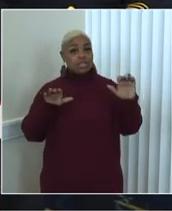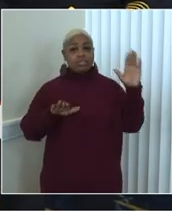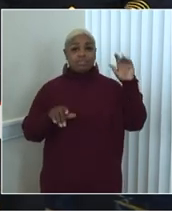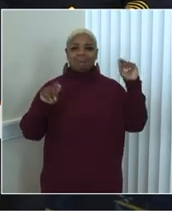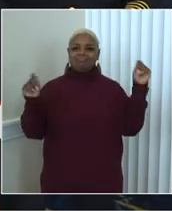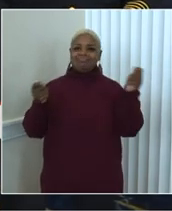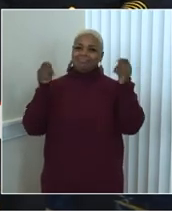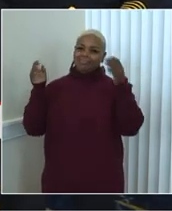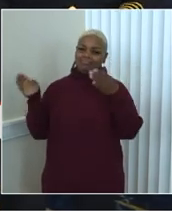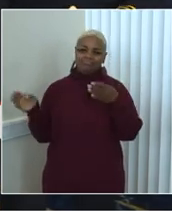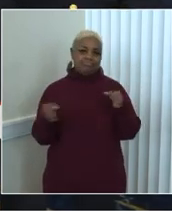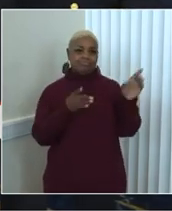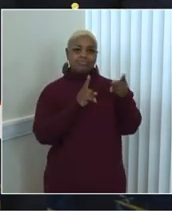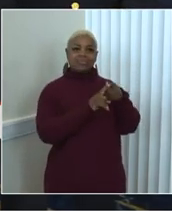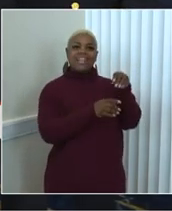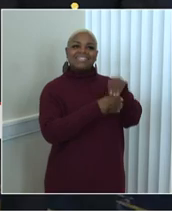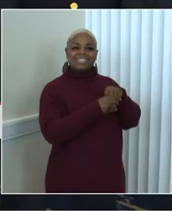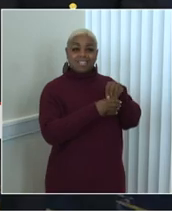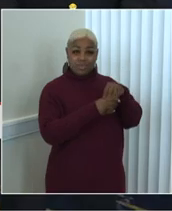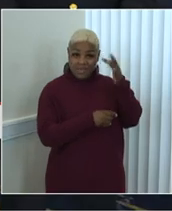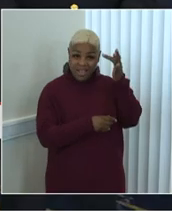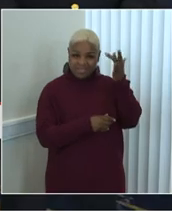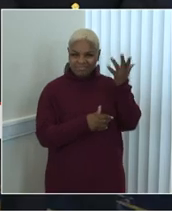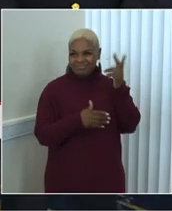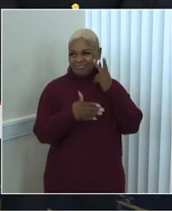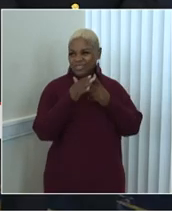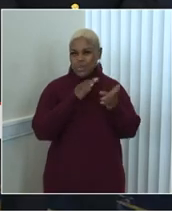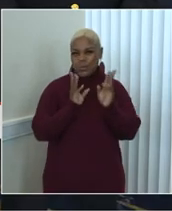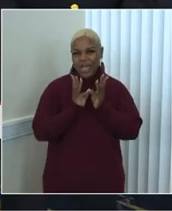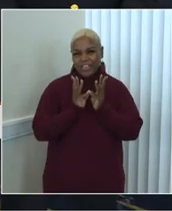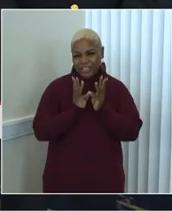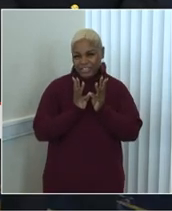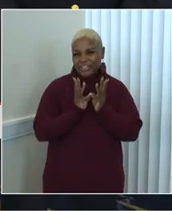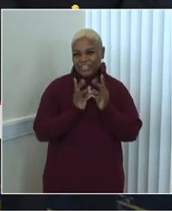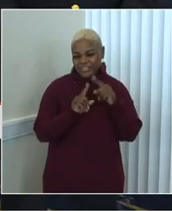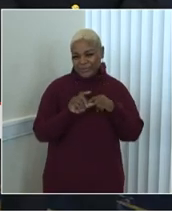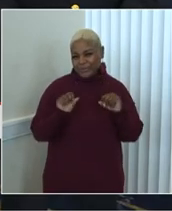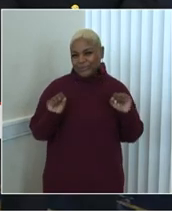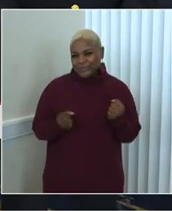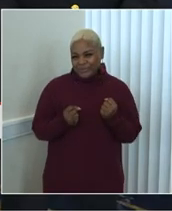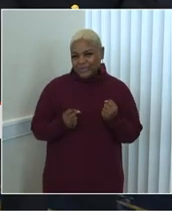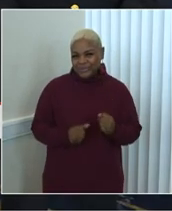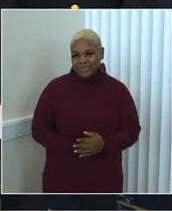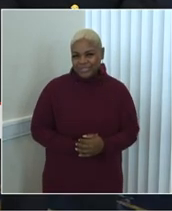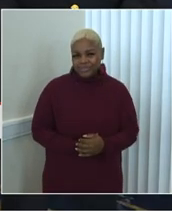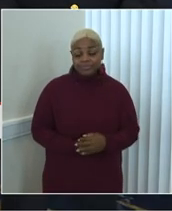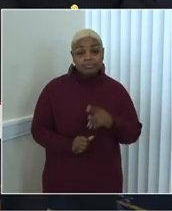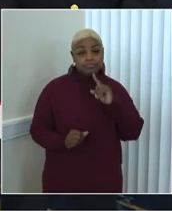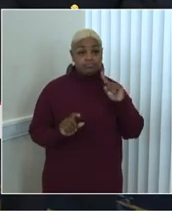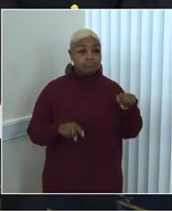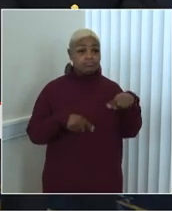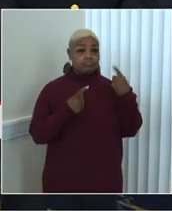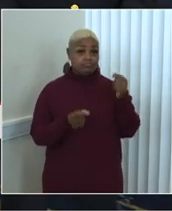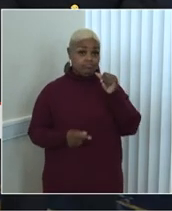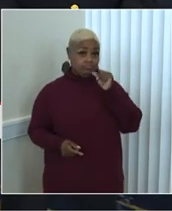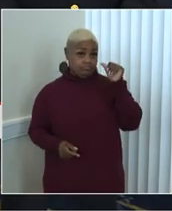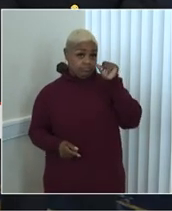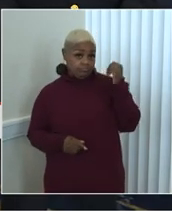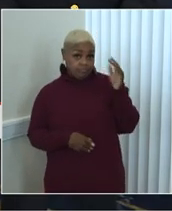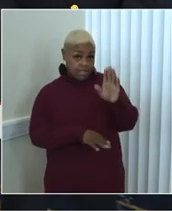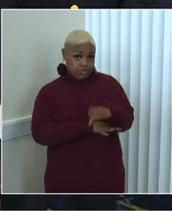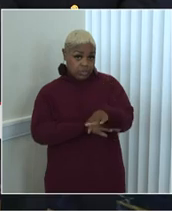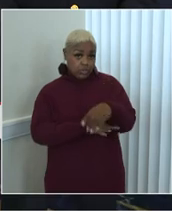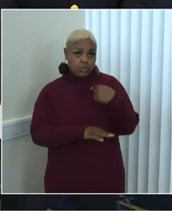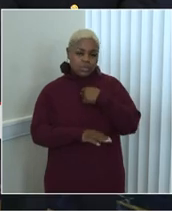frigid temperatures. Since late Friday afternoon, the various teams responsible for securing the inauguration have been meeting to